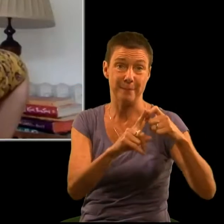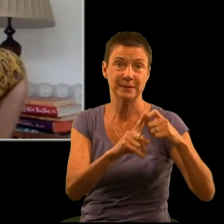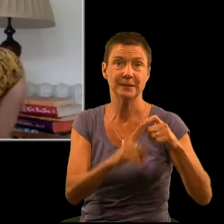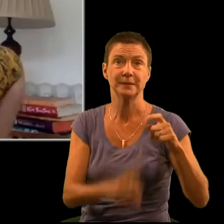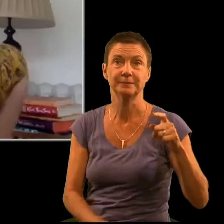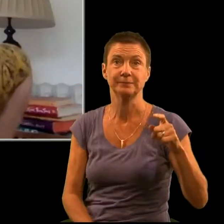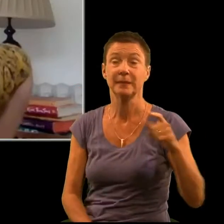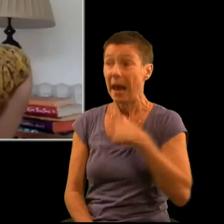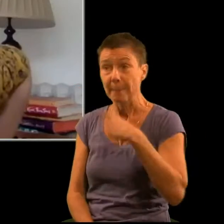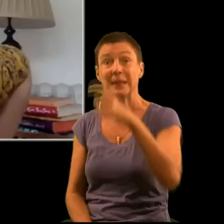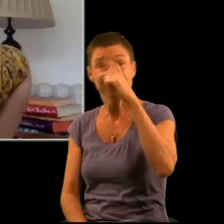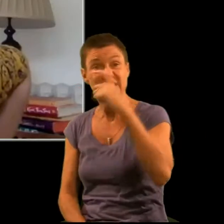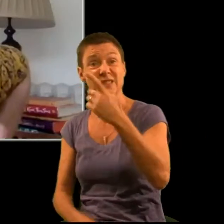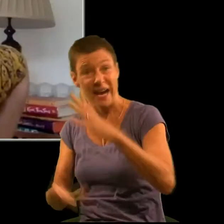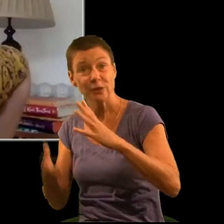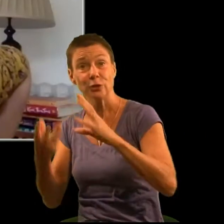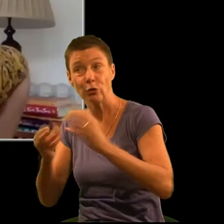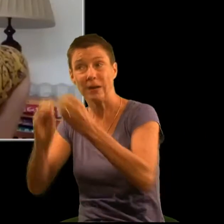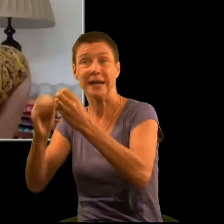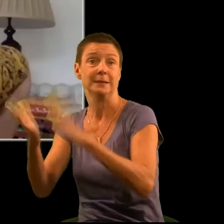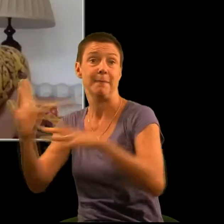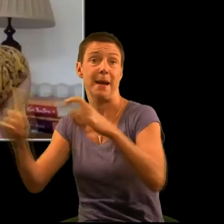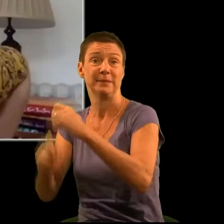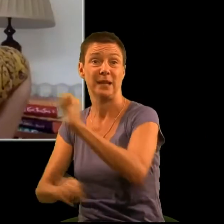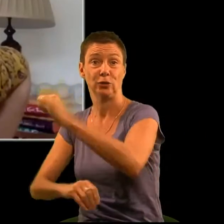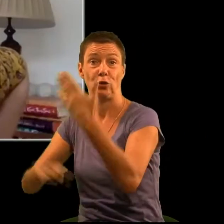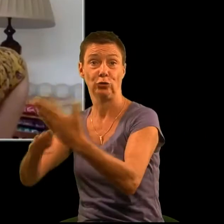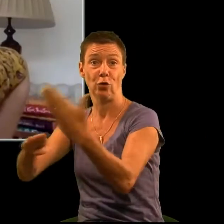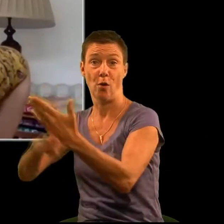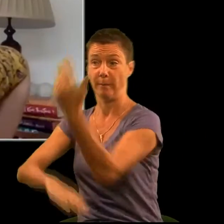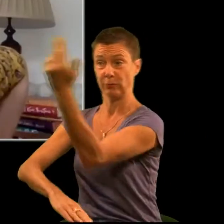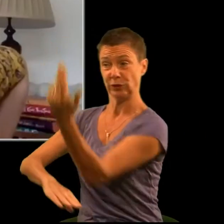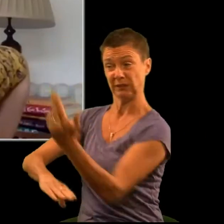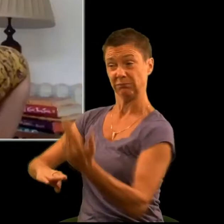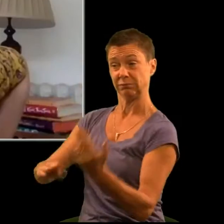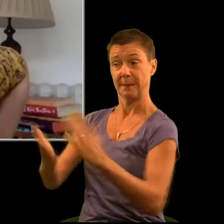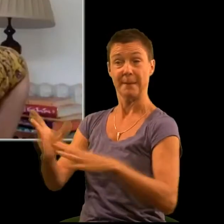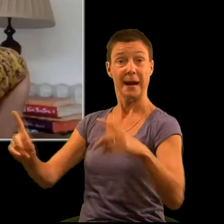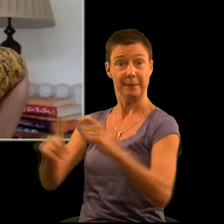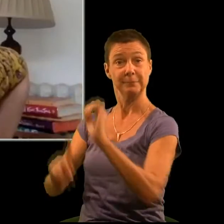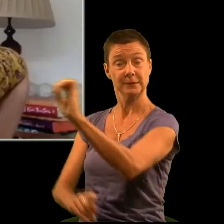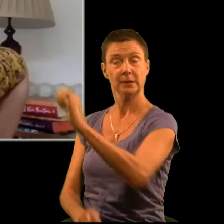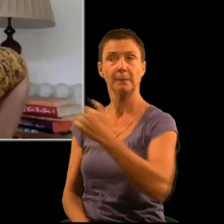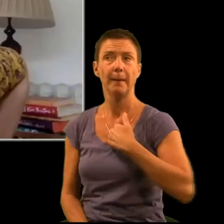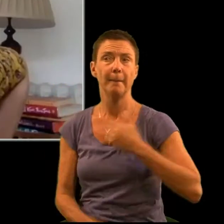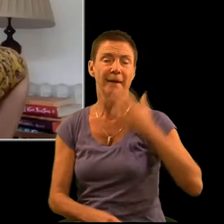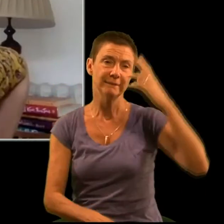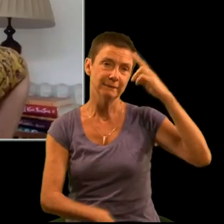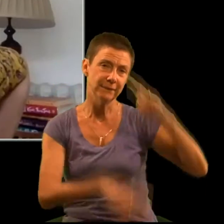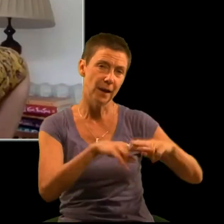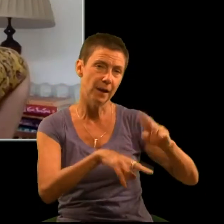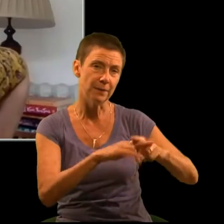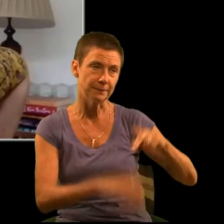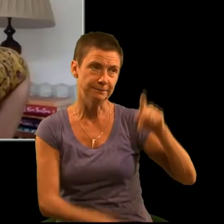getting, and my sister is a map maker. She draws maps for a living. She's an illustrator. But my father